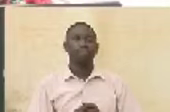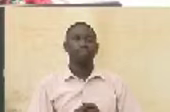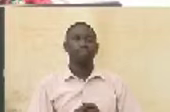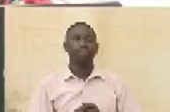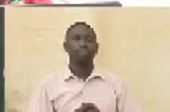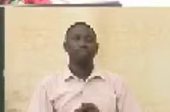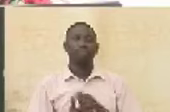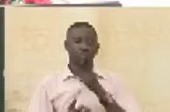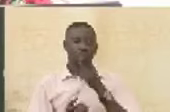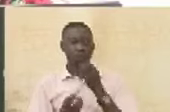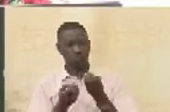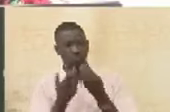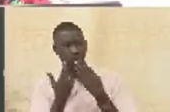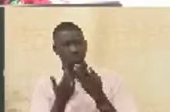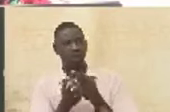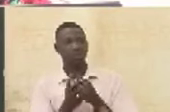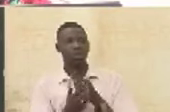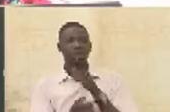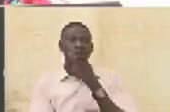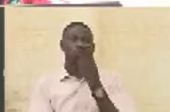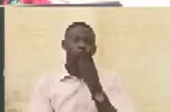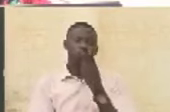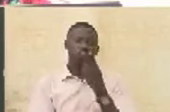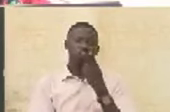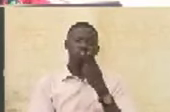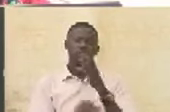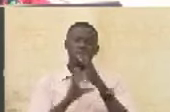You've told us that two buses